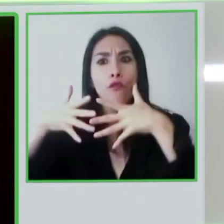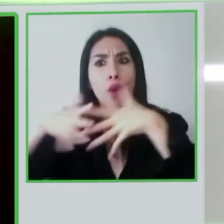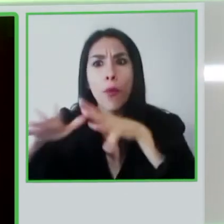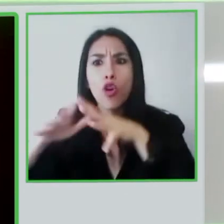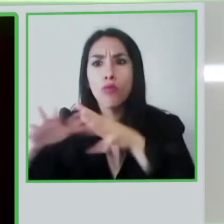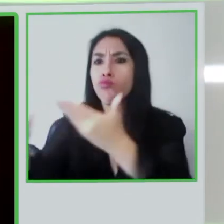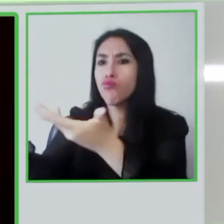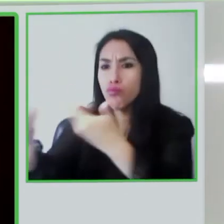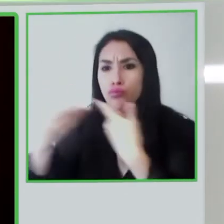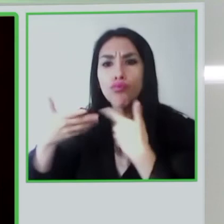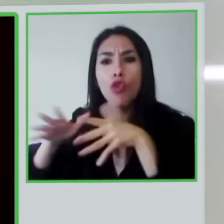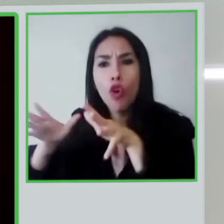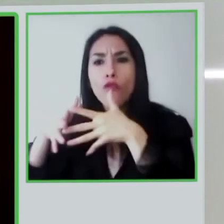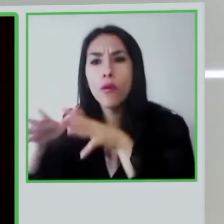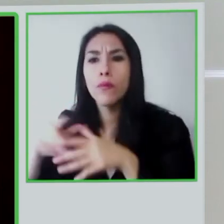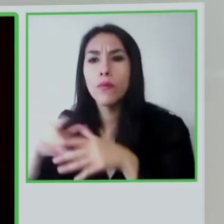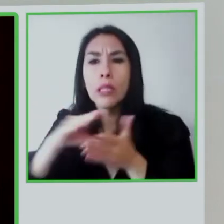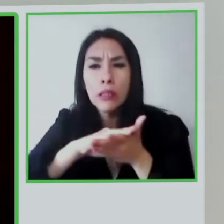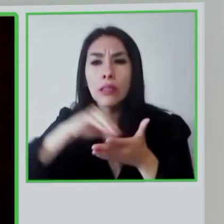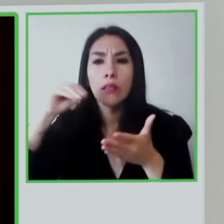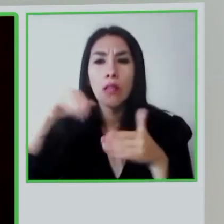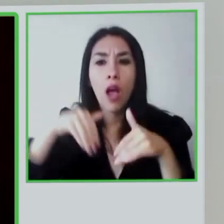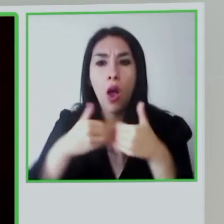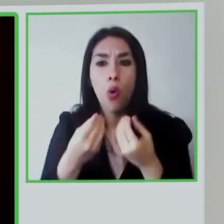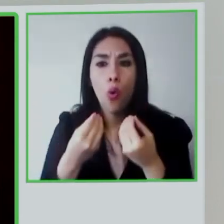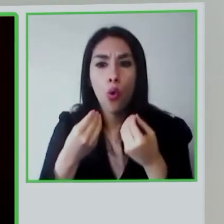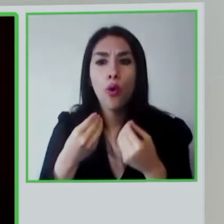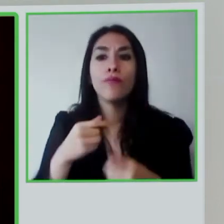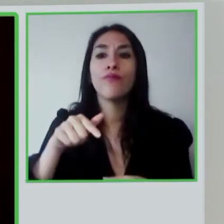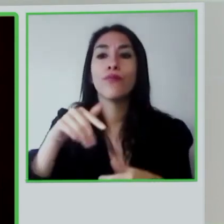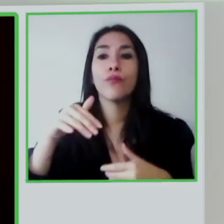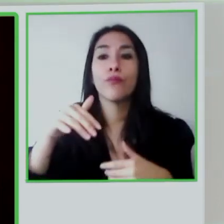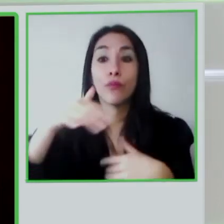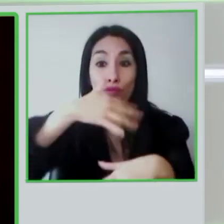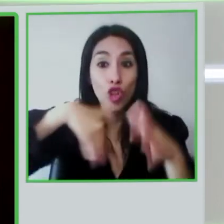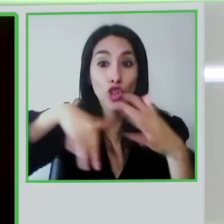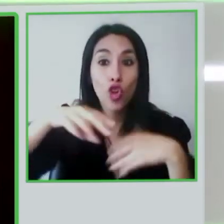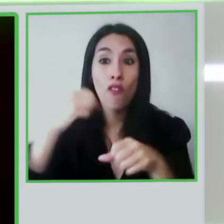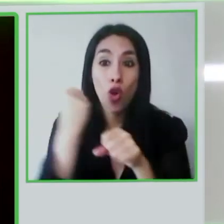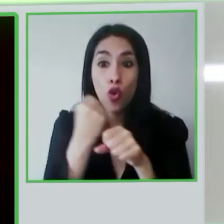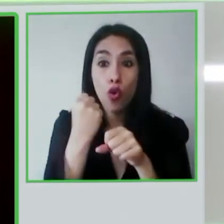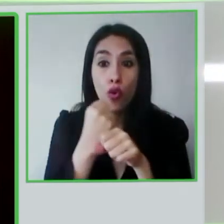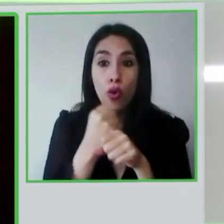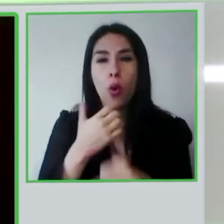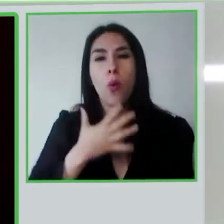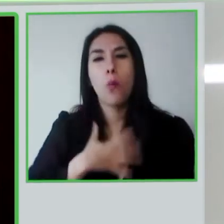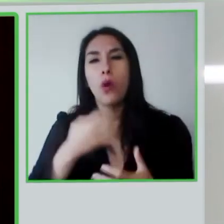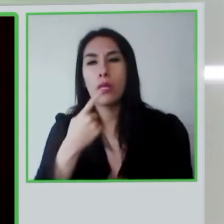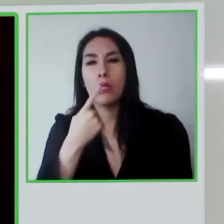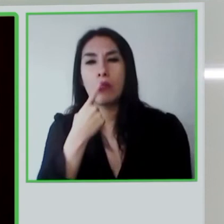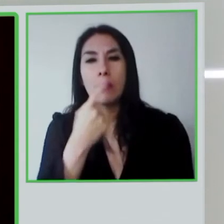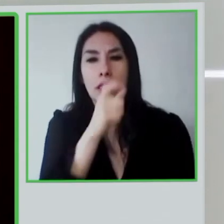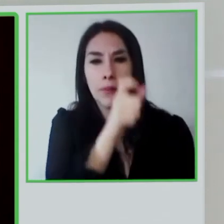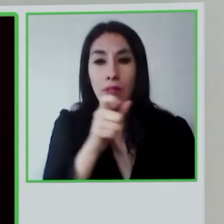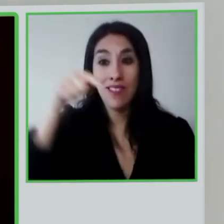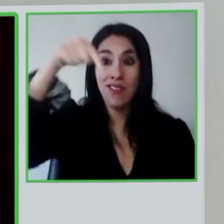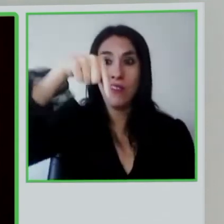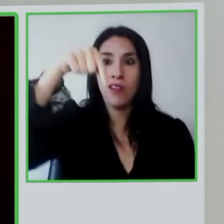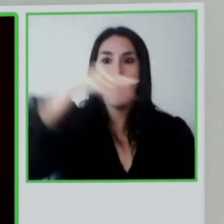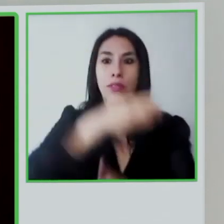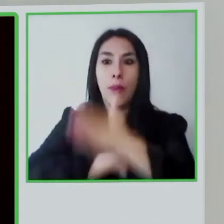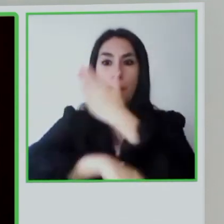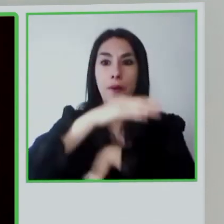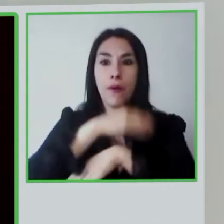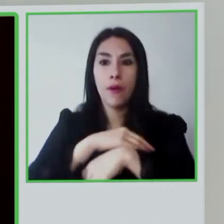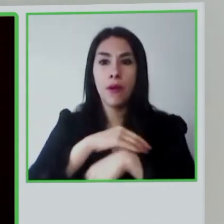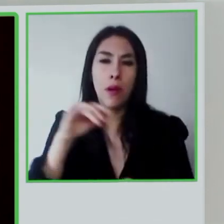because we need to have this contribution in the new world. 1.3 billion people have disabilities of